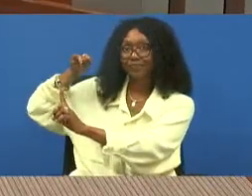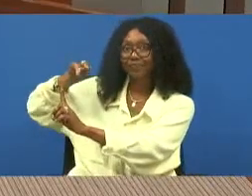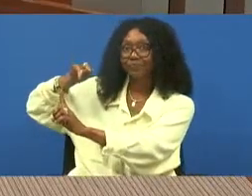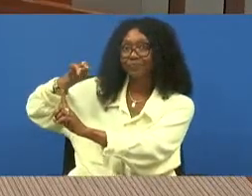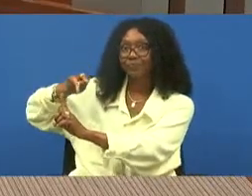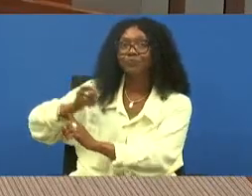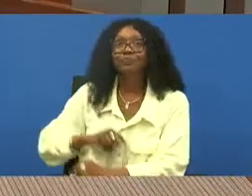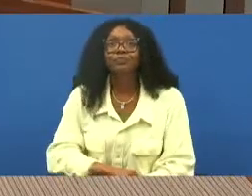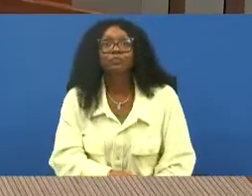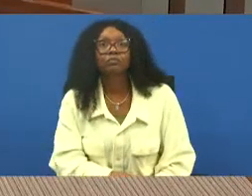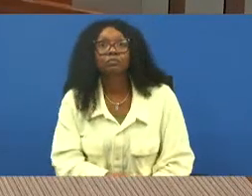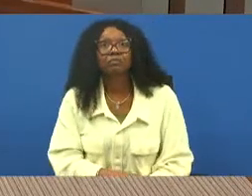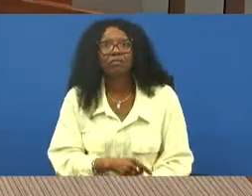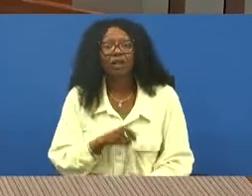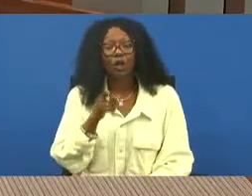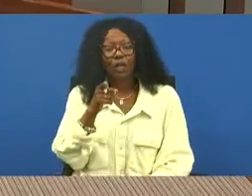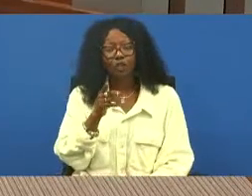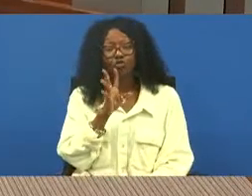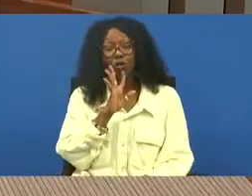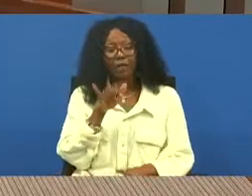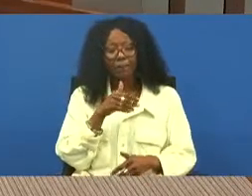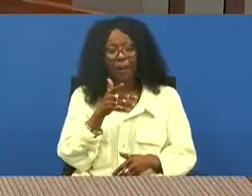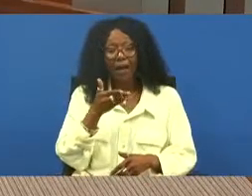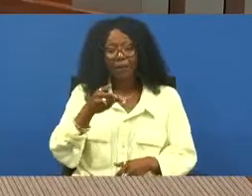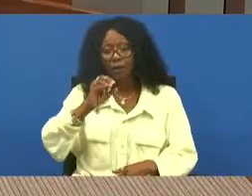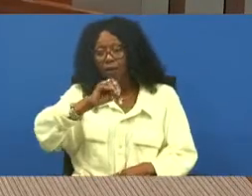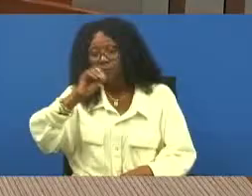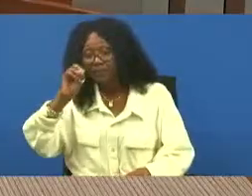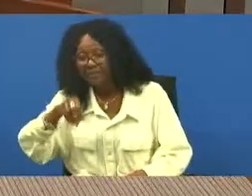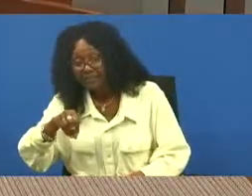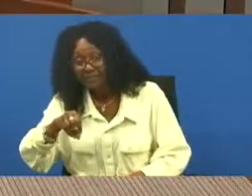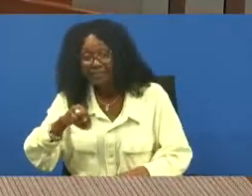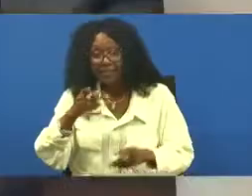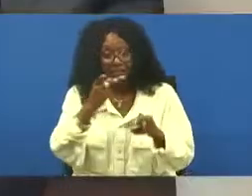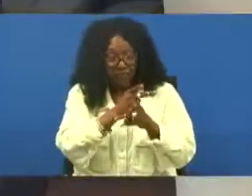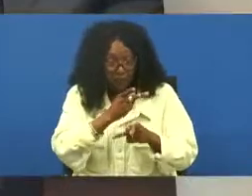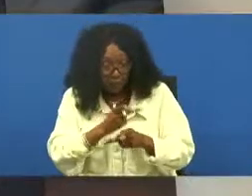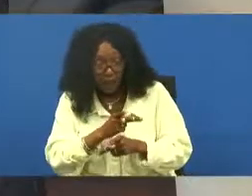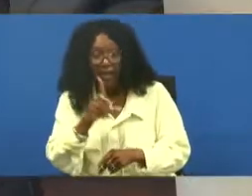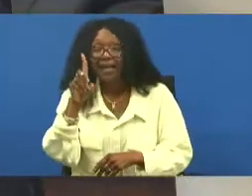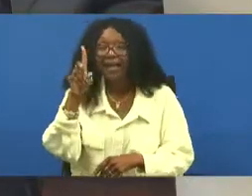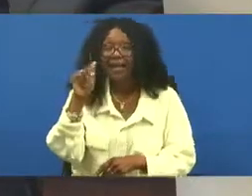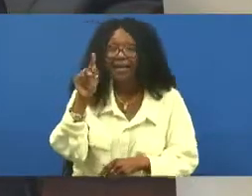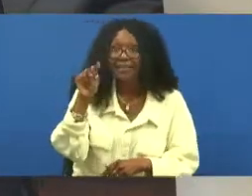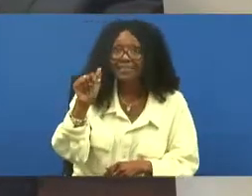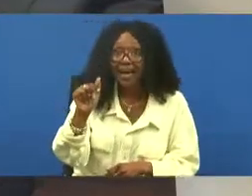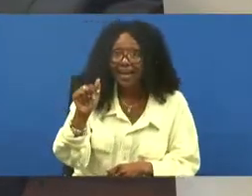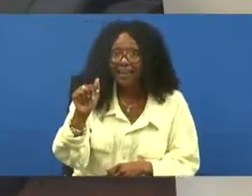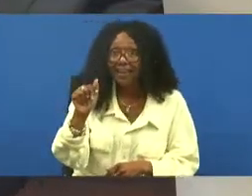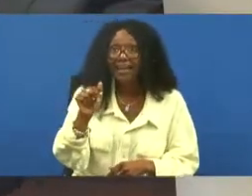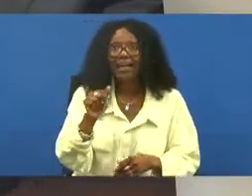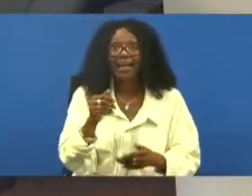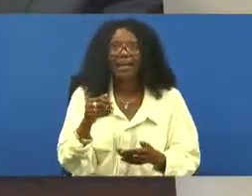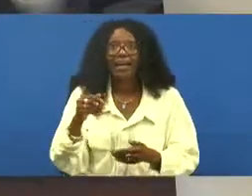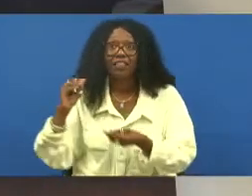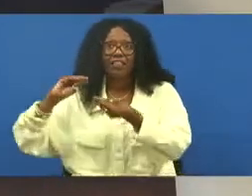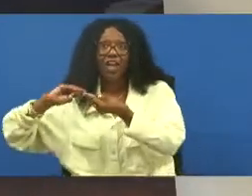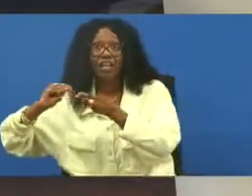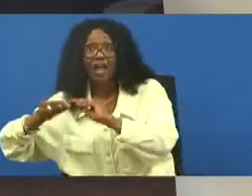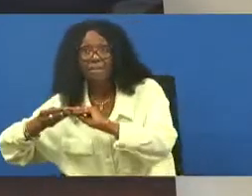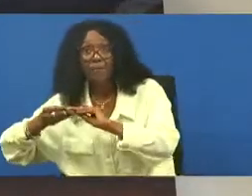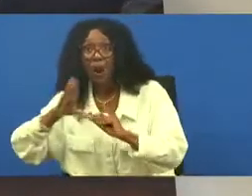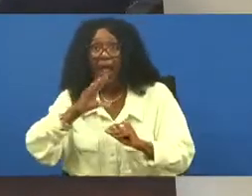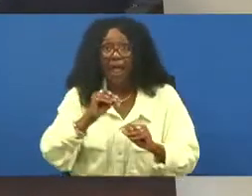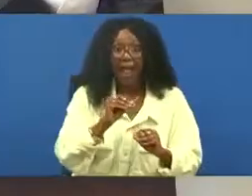So you bring up statistics and data, you want to see statistics and data and so on and so forth. The statistics and data is going down